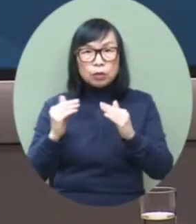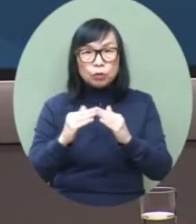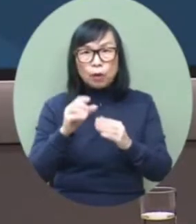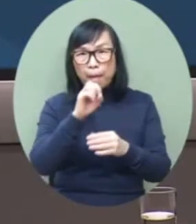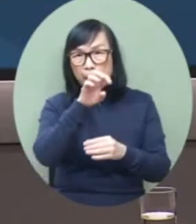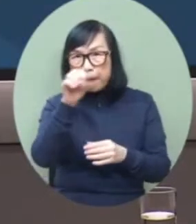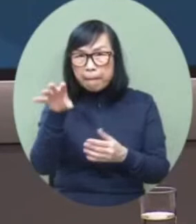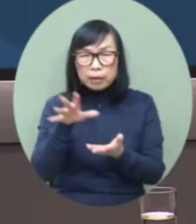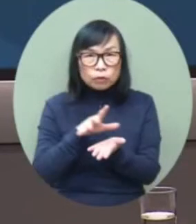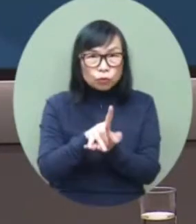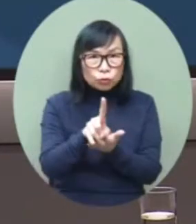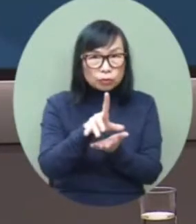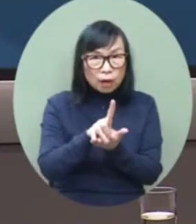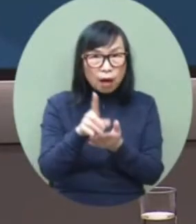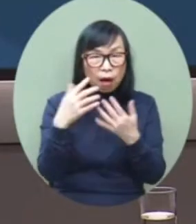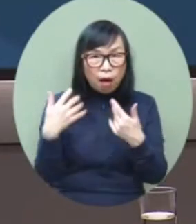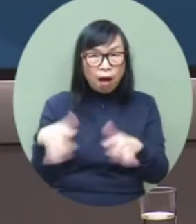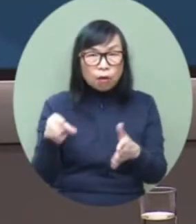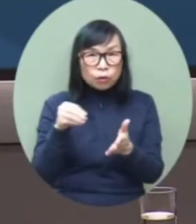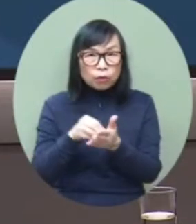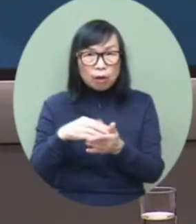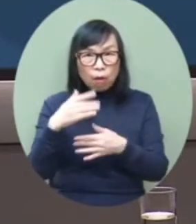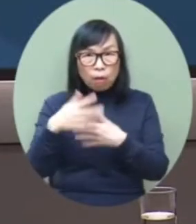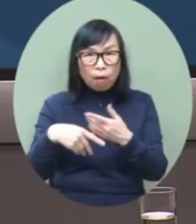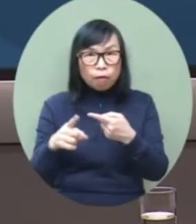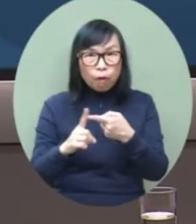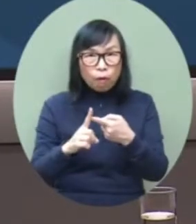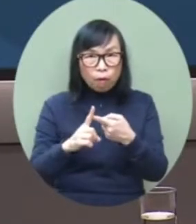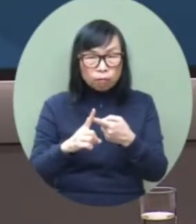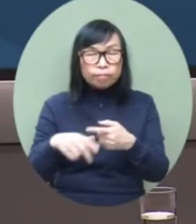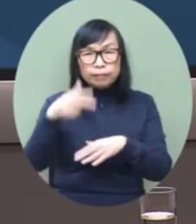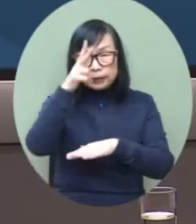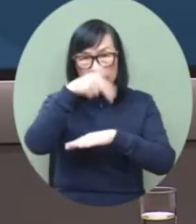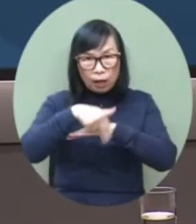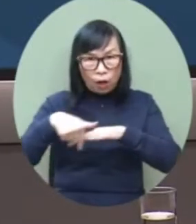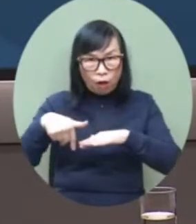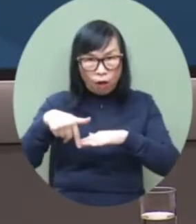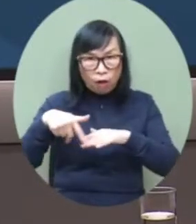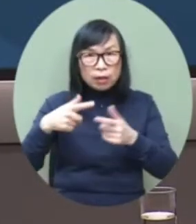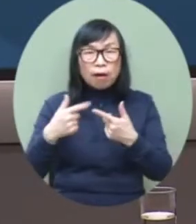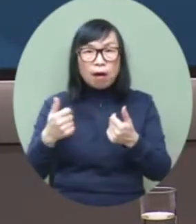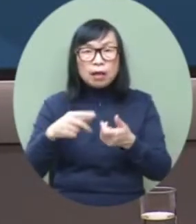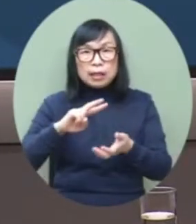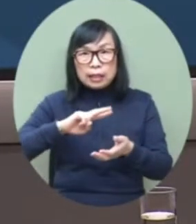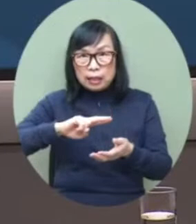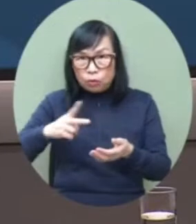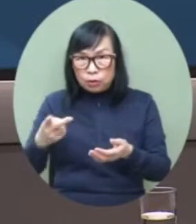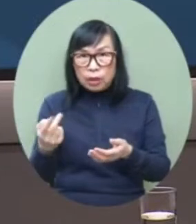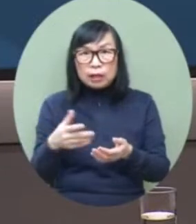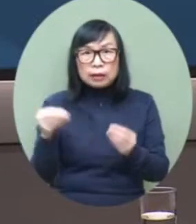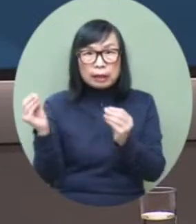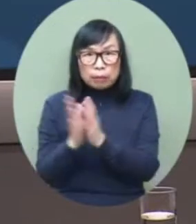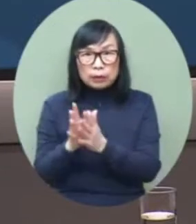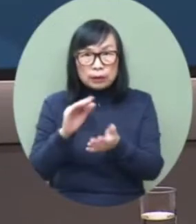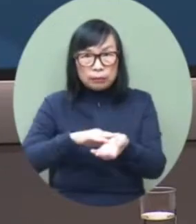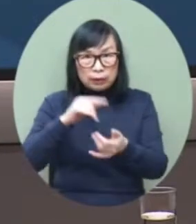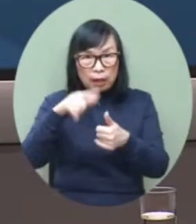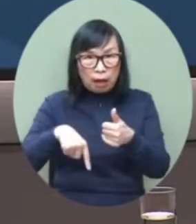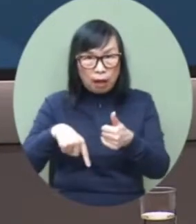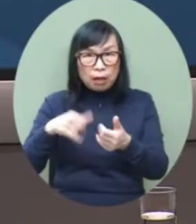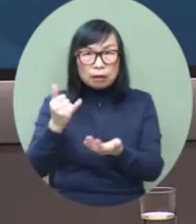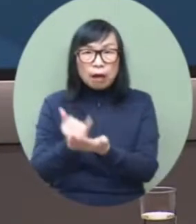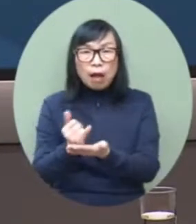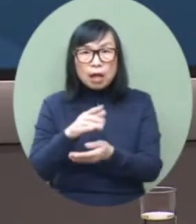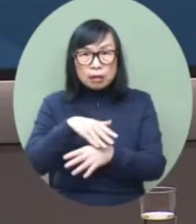infection. To this end, after consulting the experts, the HA and the DH will, on the basis